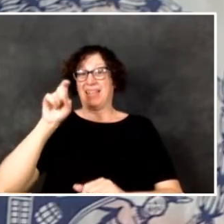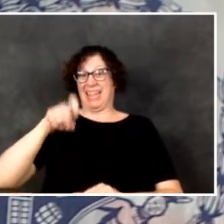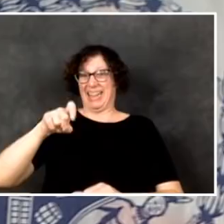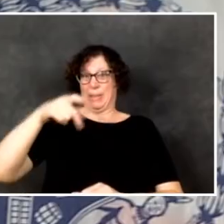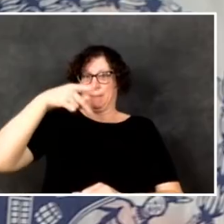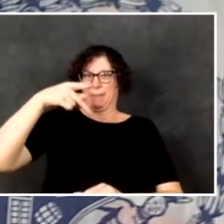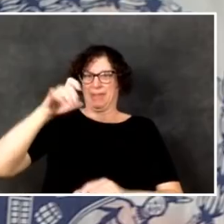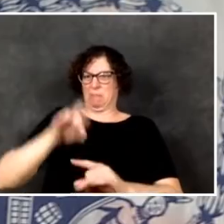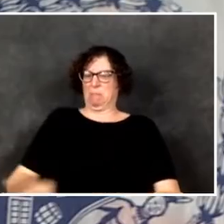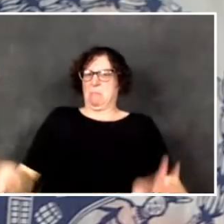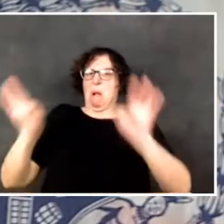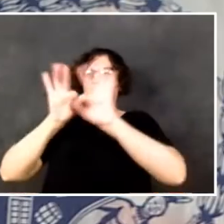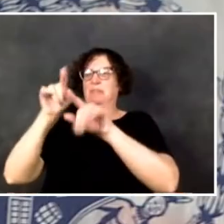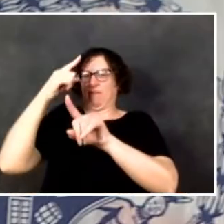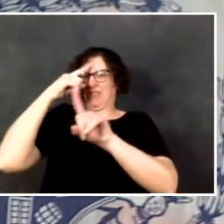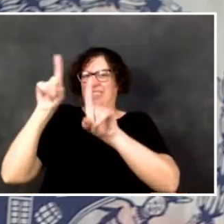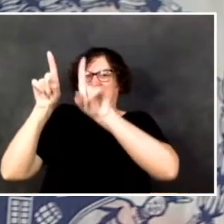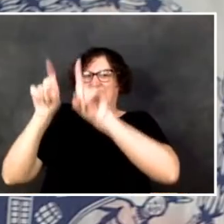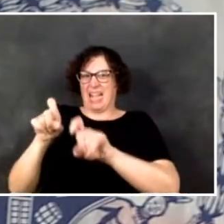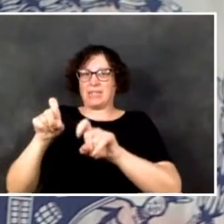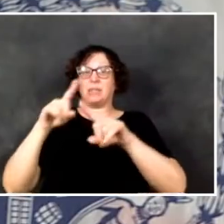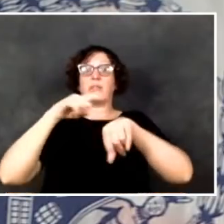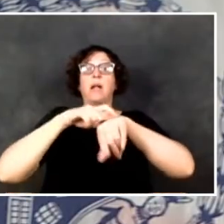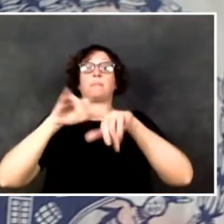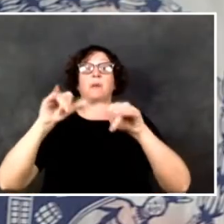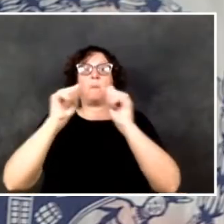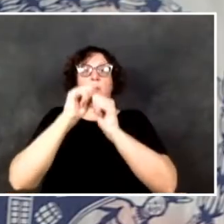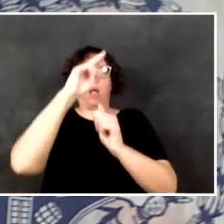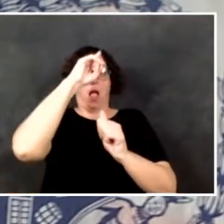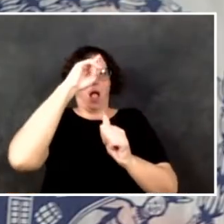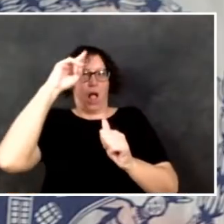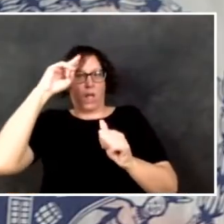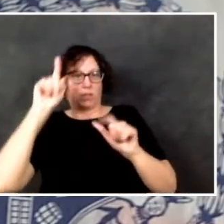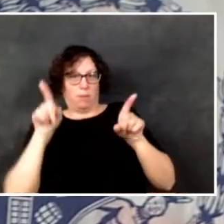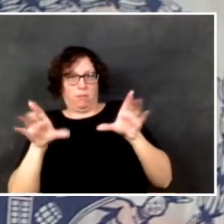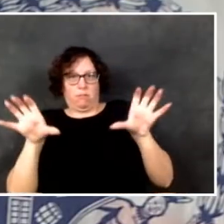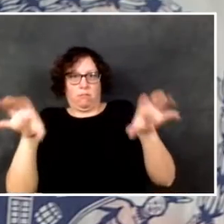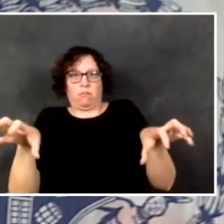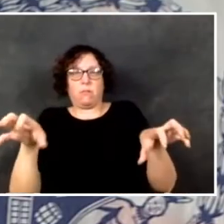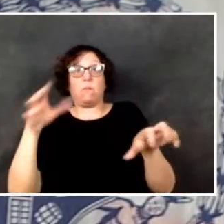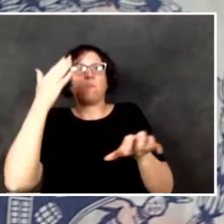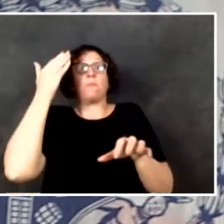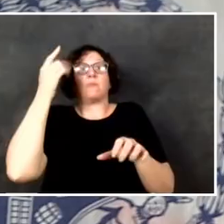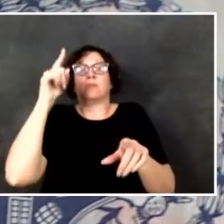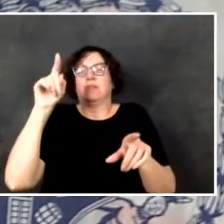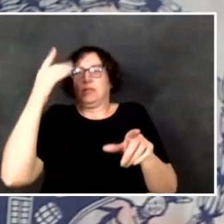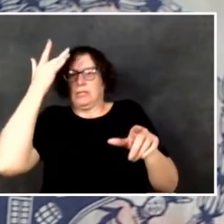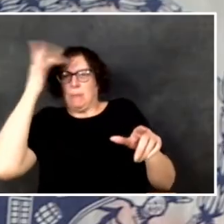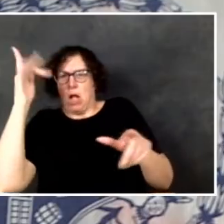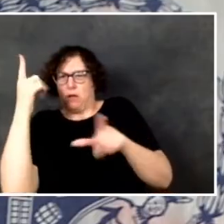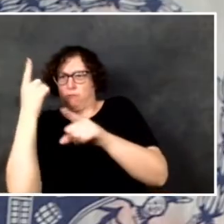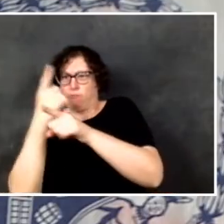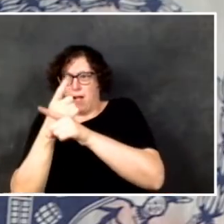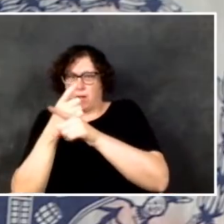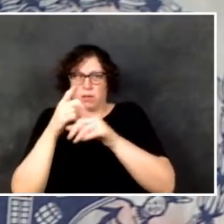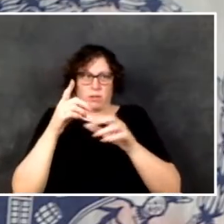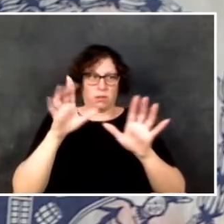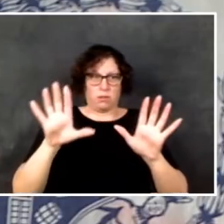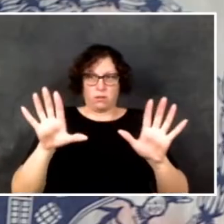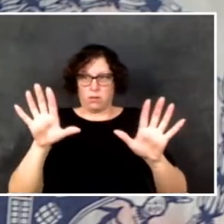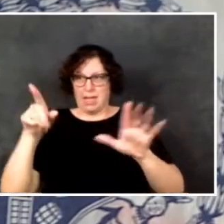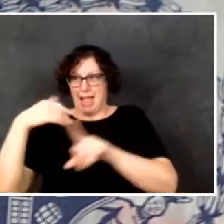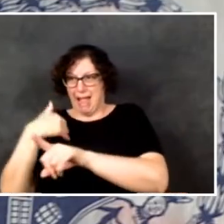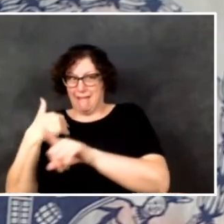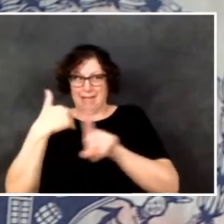testing. So this is the plan. We feel good about at this hour that we're going to be able to get this plan moving by the end of the week, although, as I said,